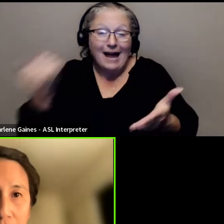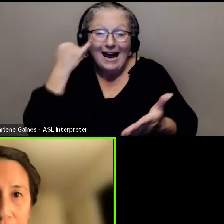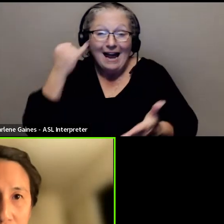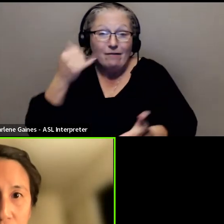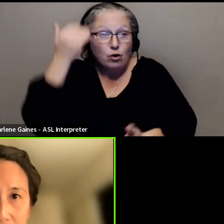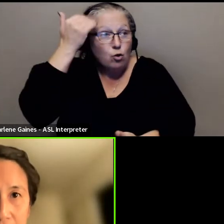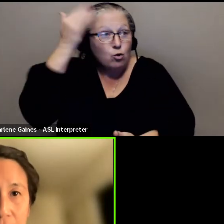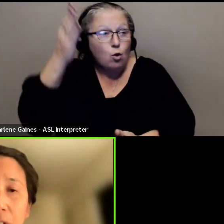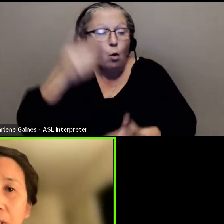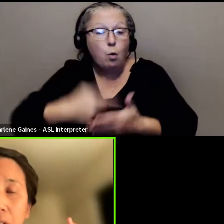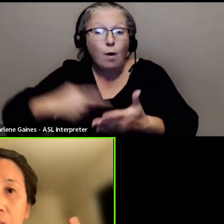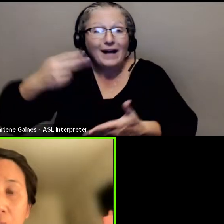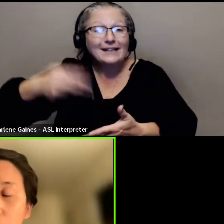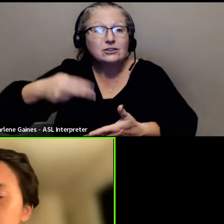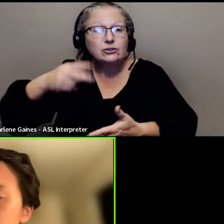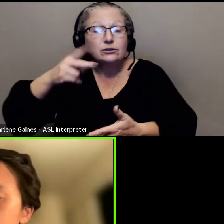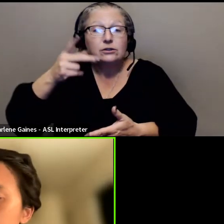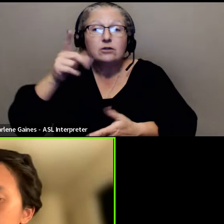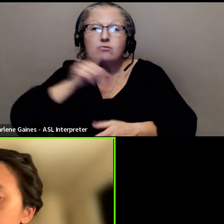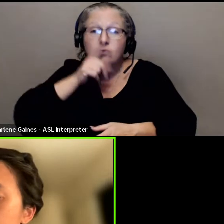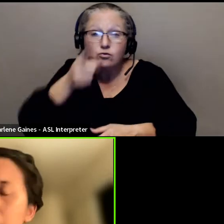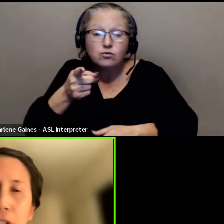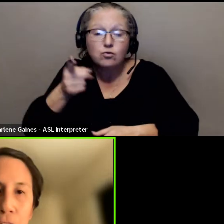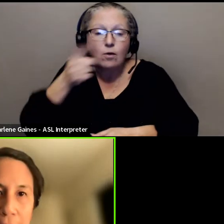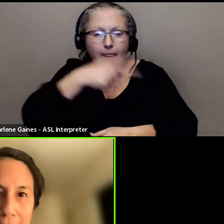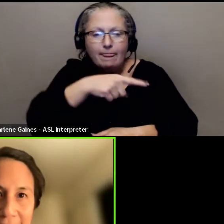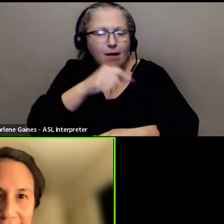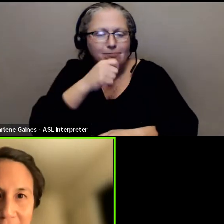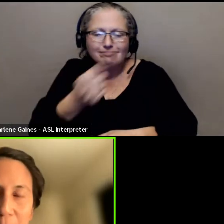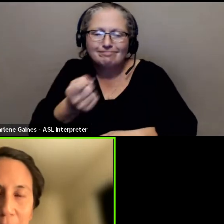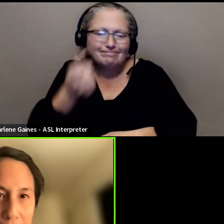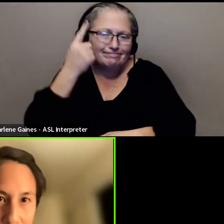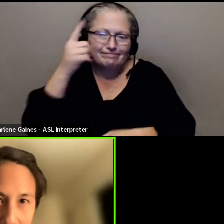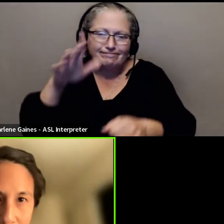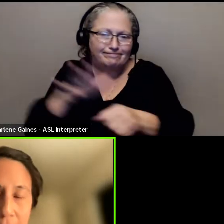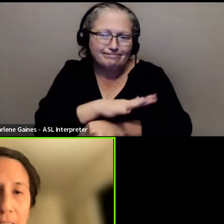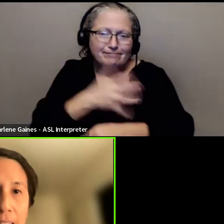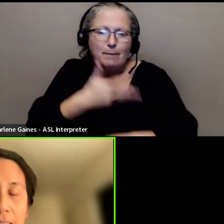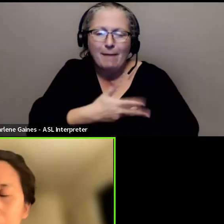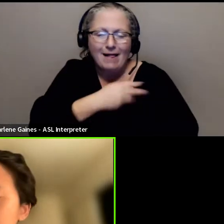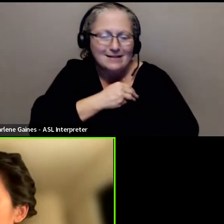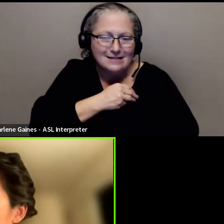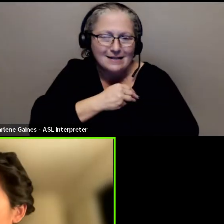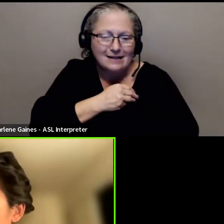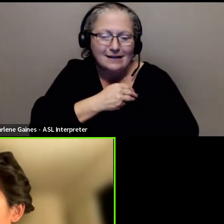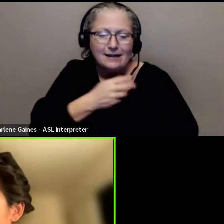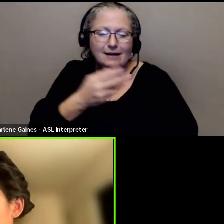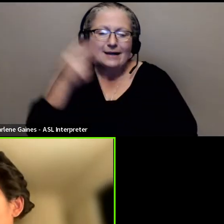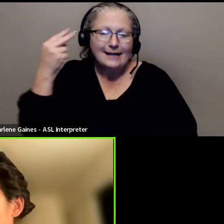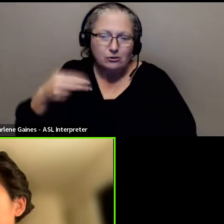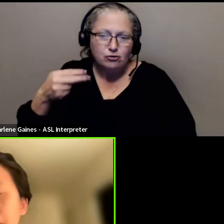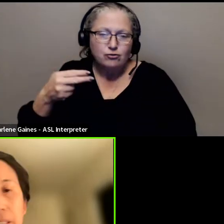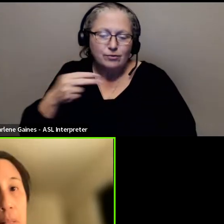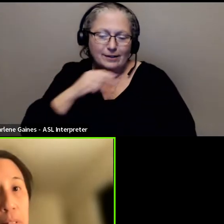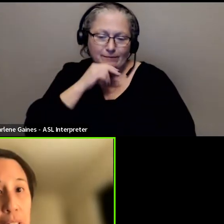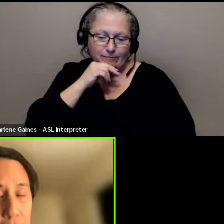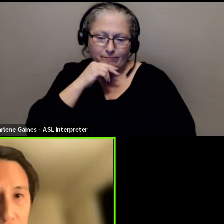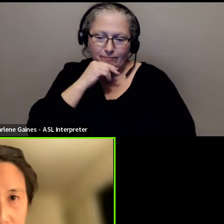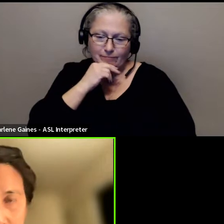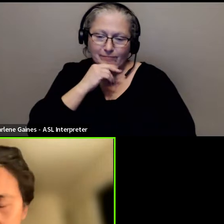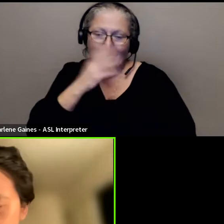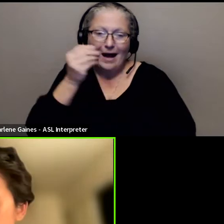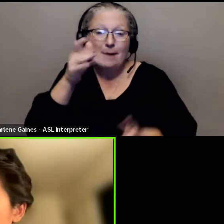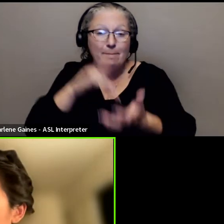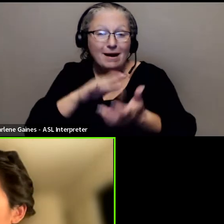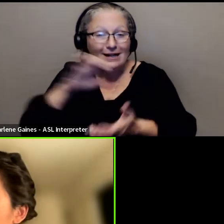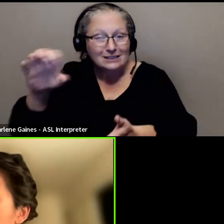know what the history is, they're going to not understand Palestinian history and the Middle